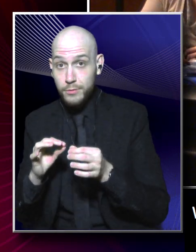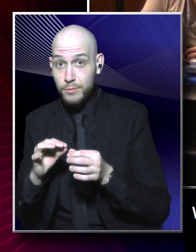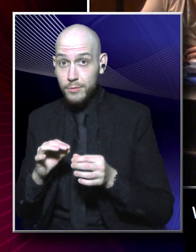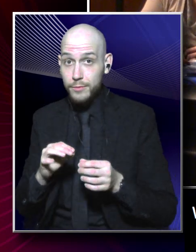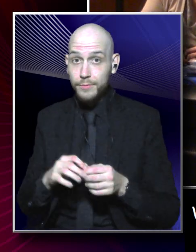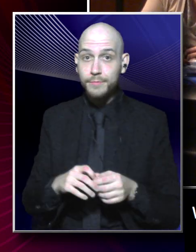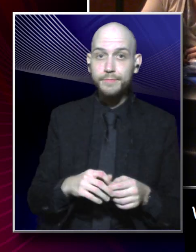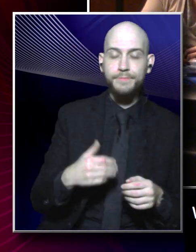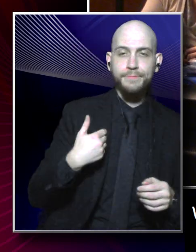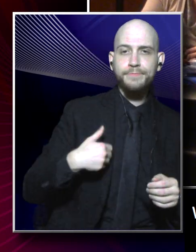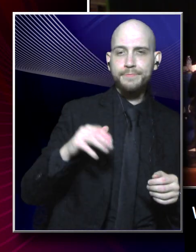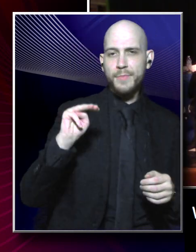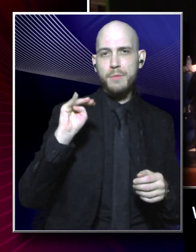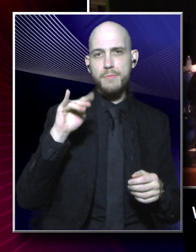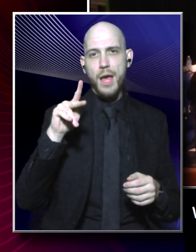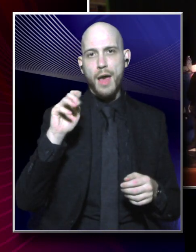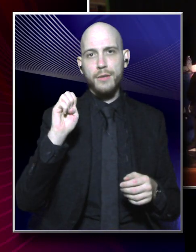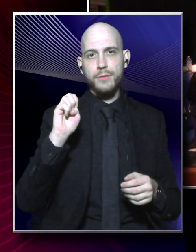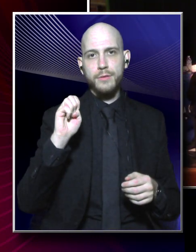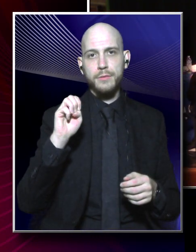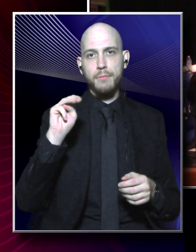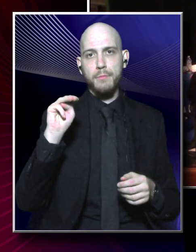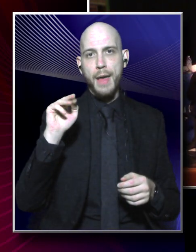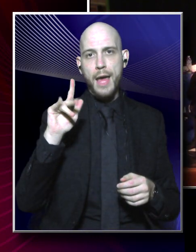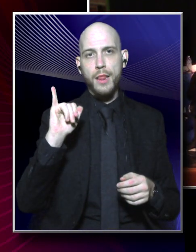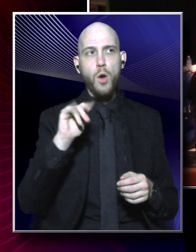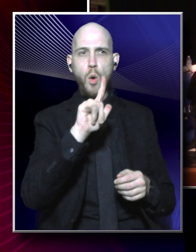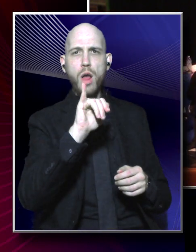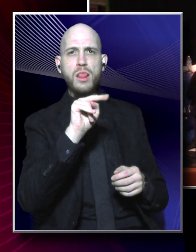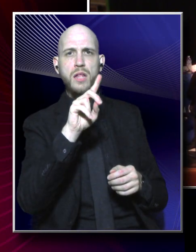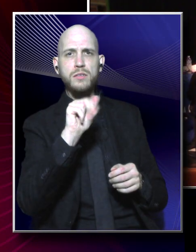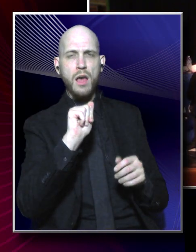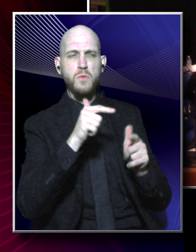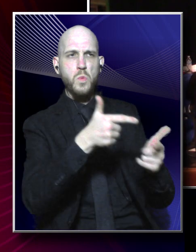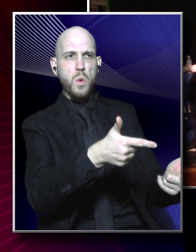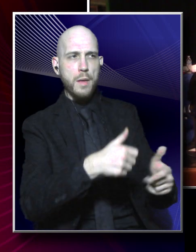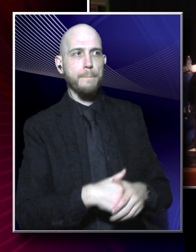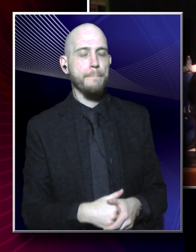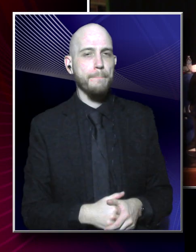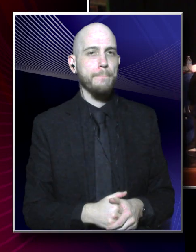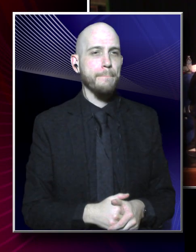This is Mike Manley. This is Linda Bowe. Oh, go ahead, Linda. Oh, is that okay?